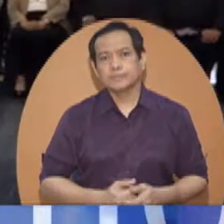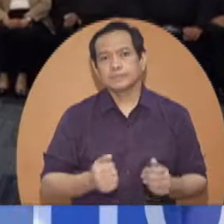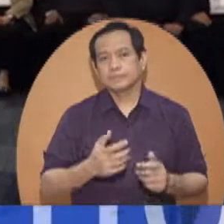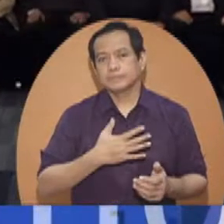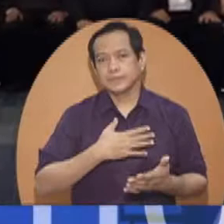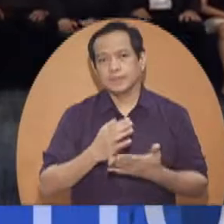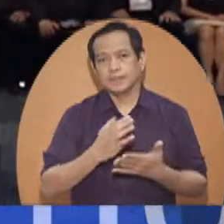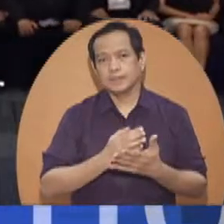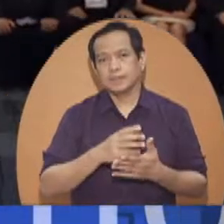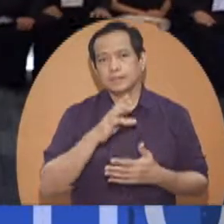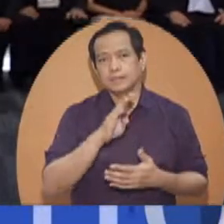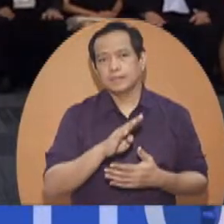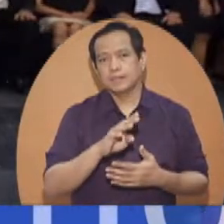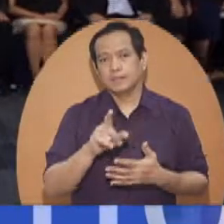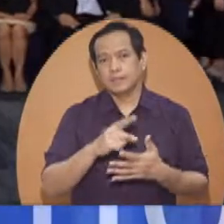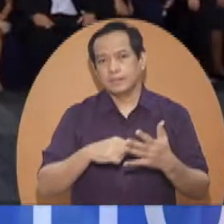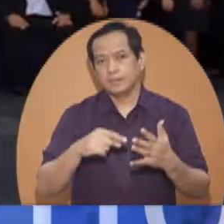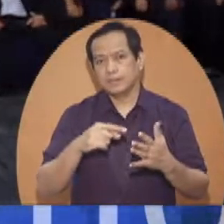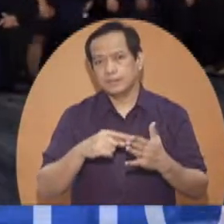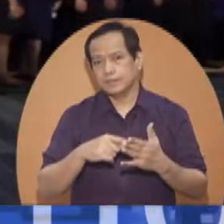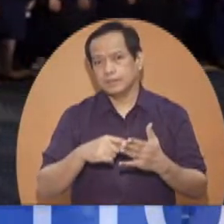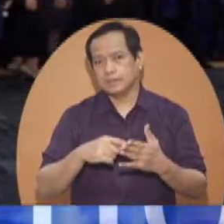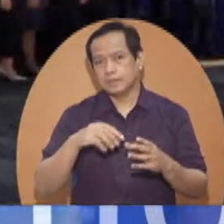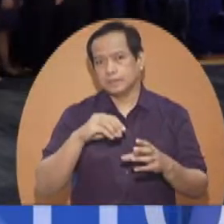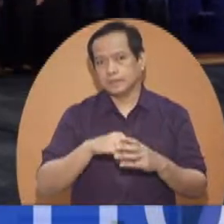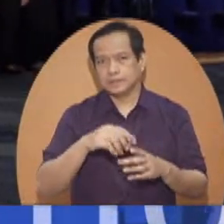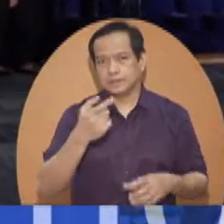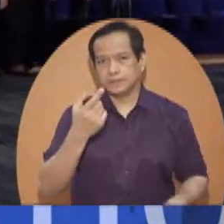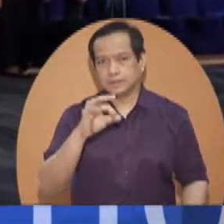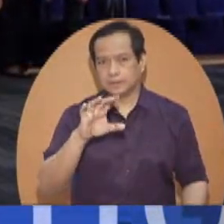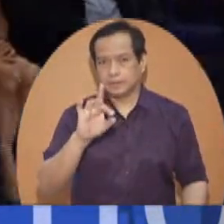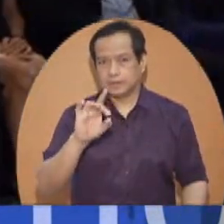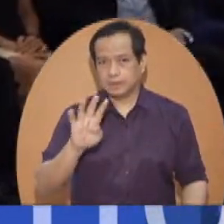my course, Bachelor of Laws, in